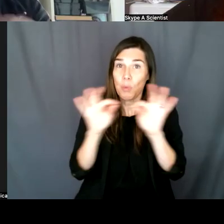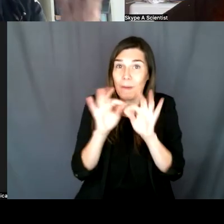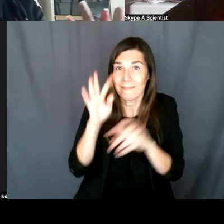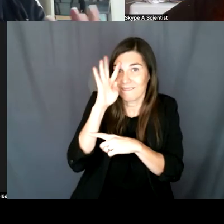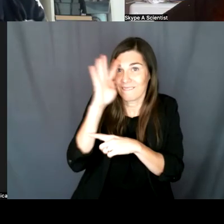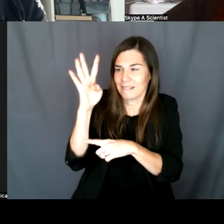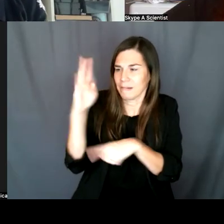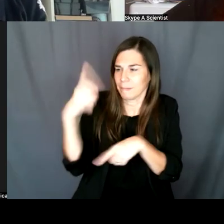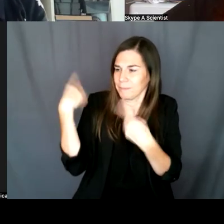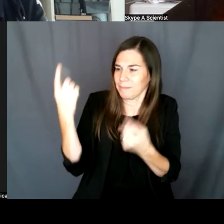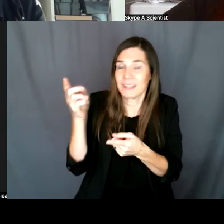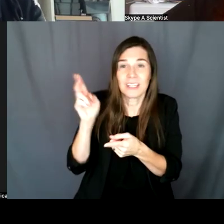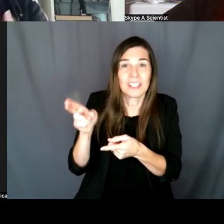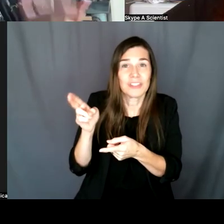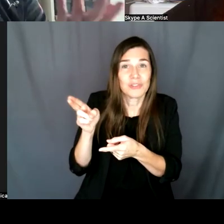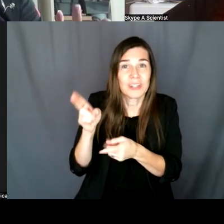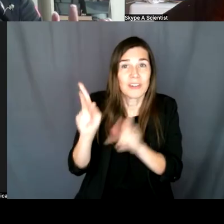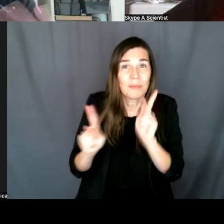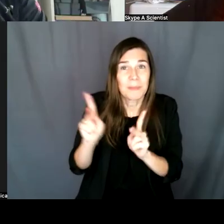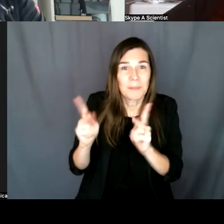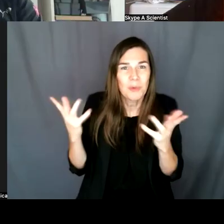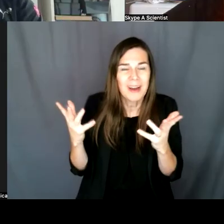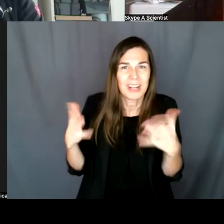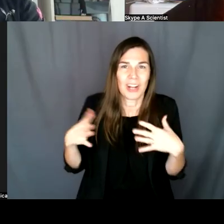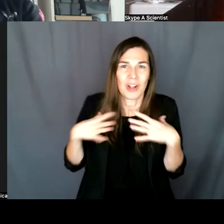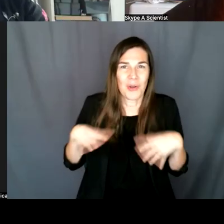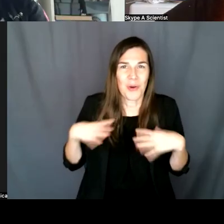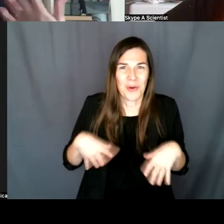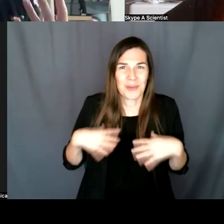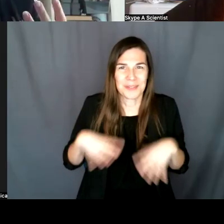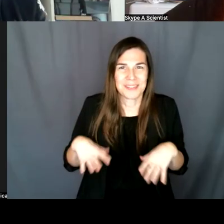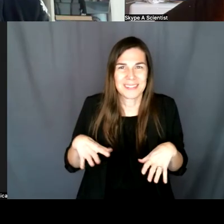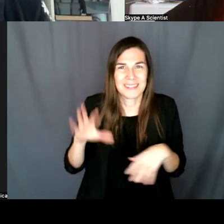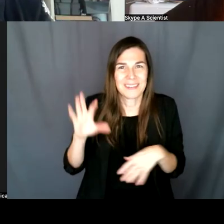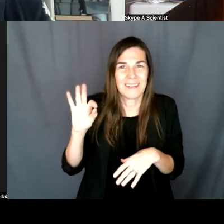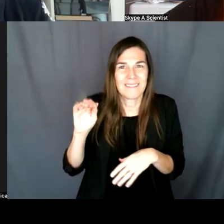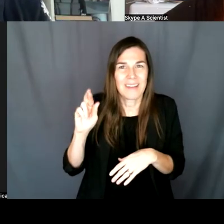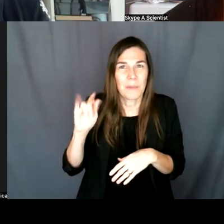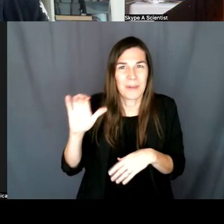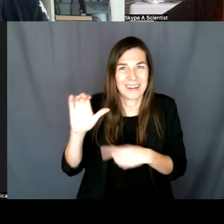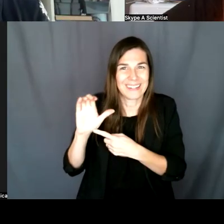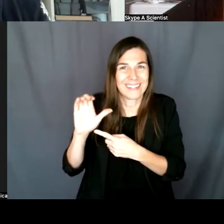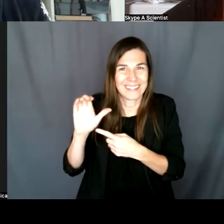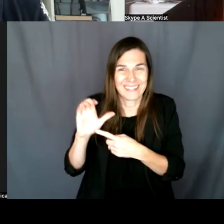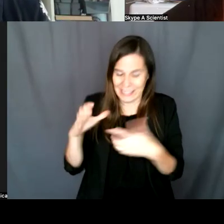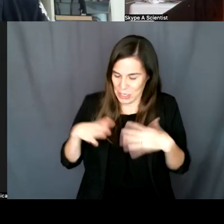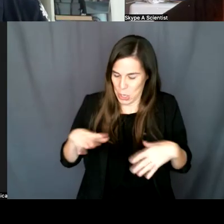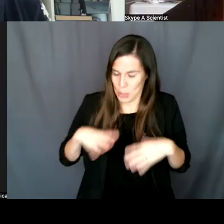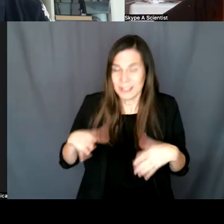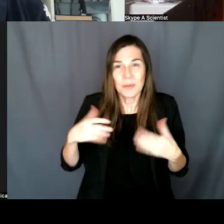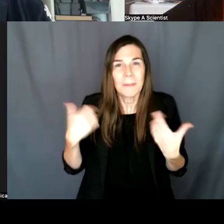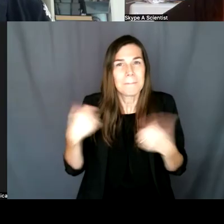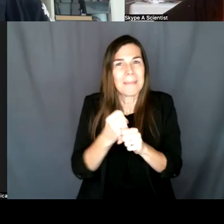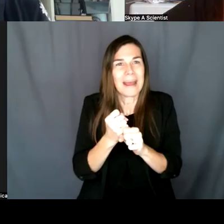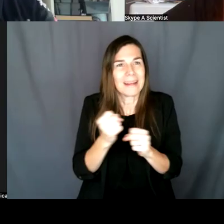the history of humans is inventing clothes, inventing fabric, because this allowed us to do a lot of really interesting things and do things